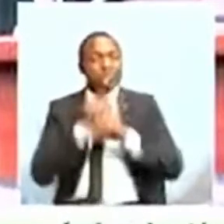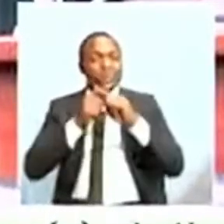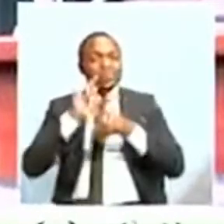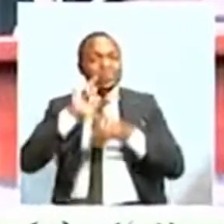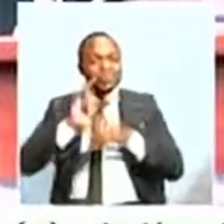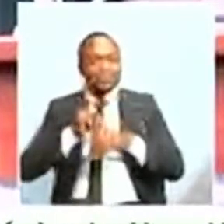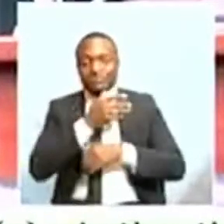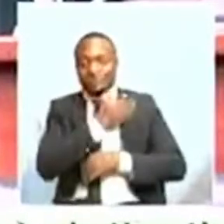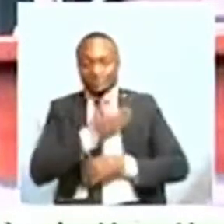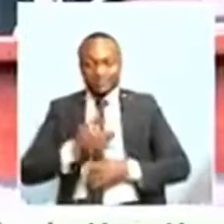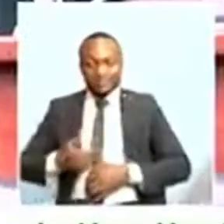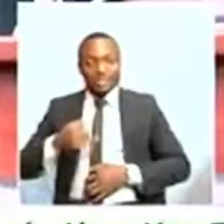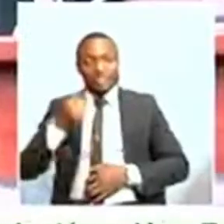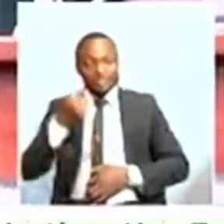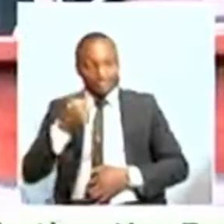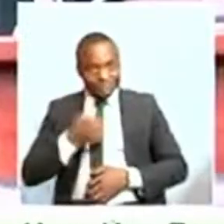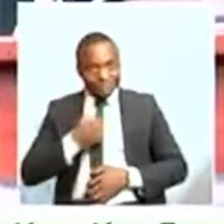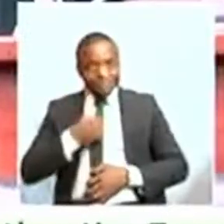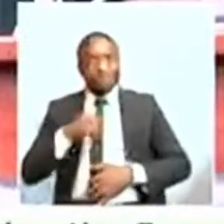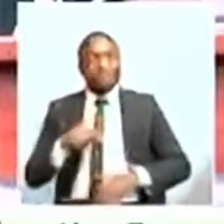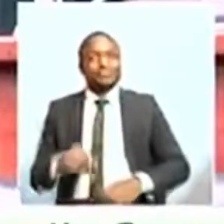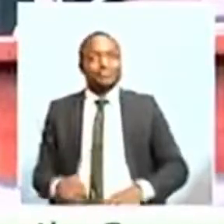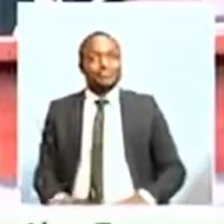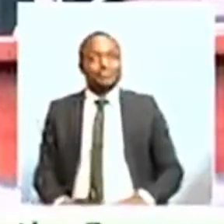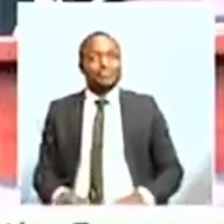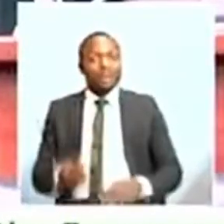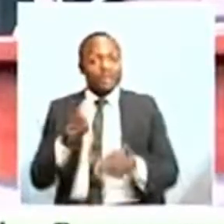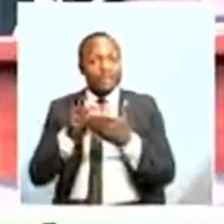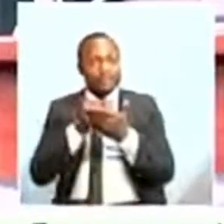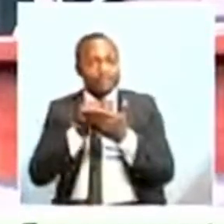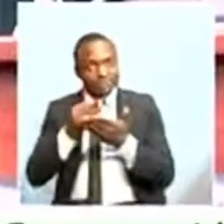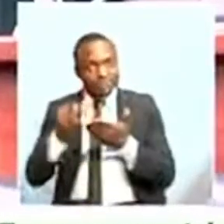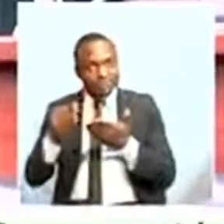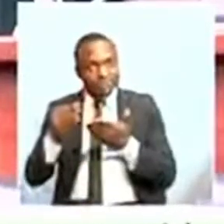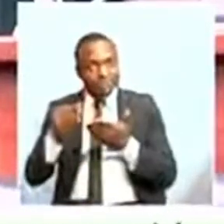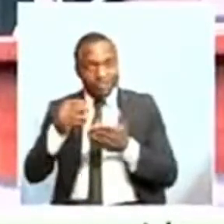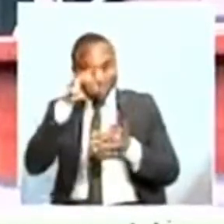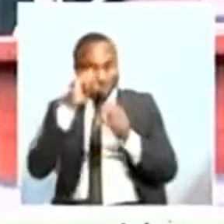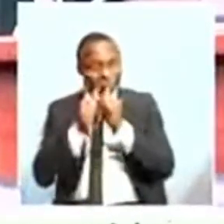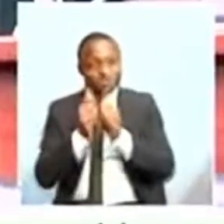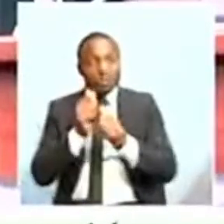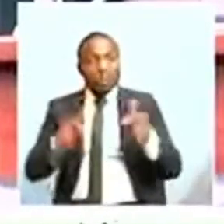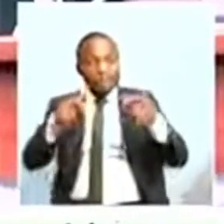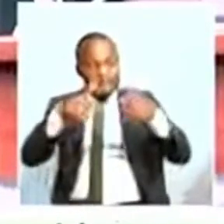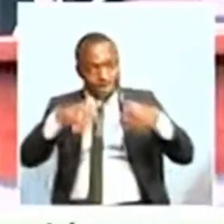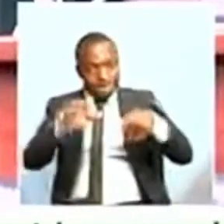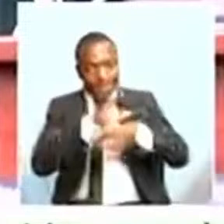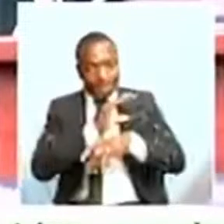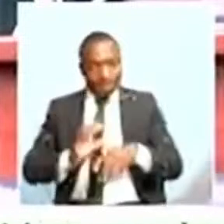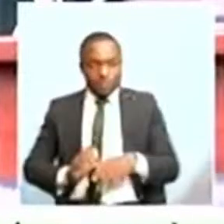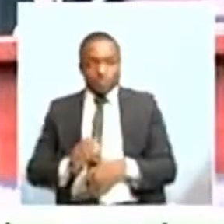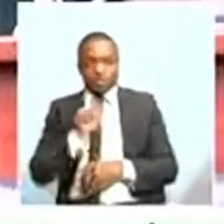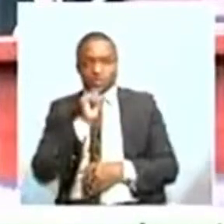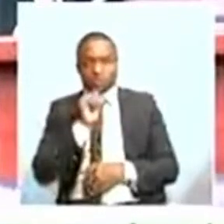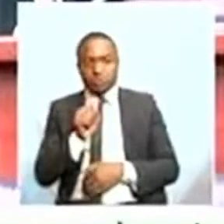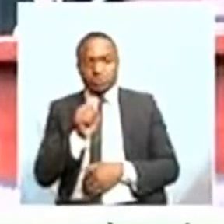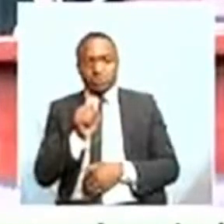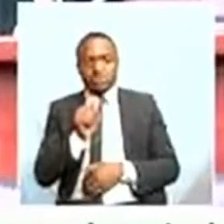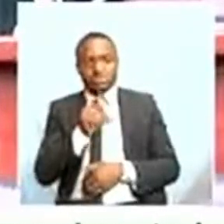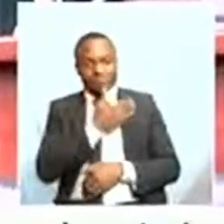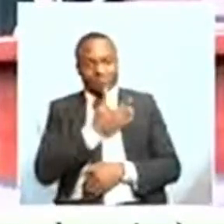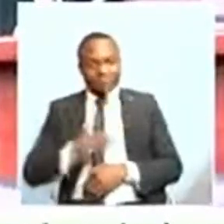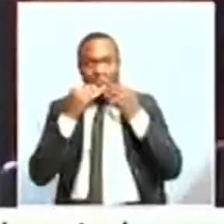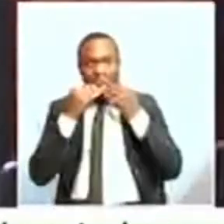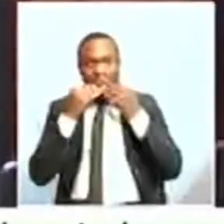serious. So for me, this failure is mainly as a result of local contractors not being serious. Madam Speaker, I thank